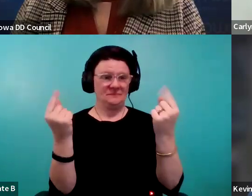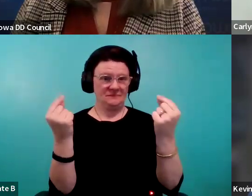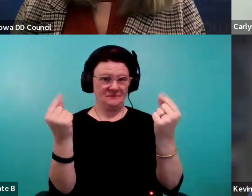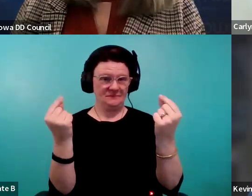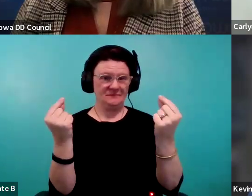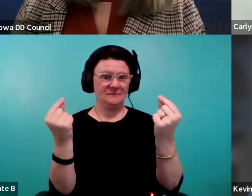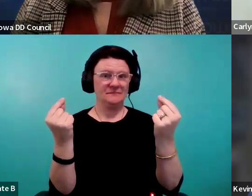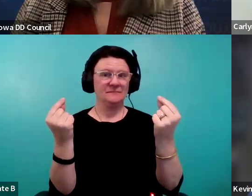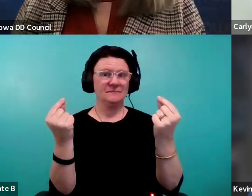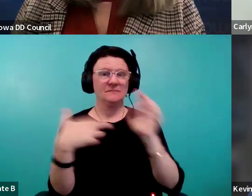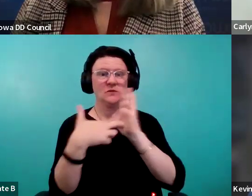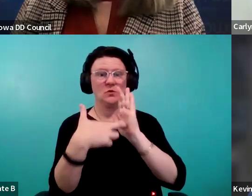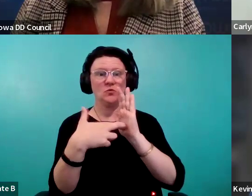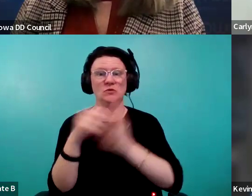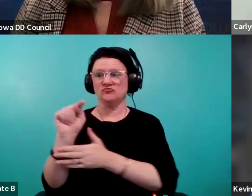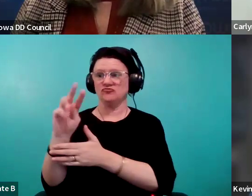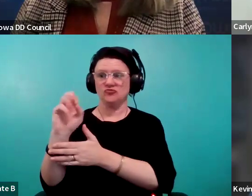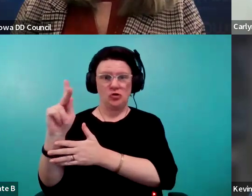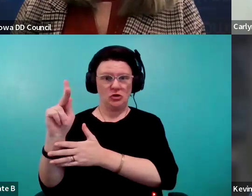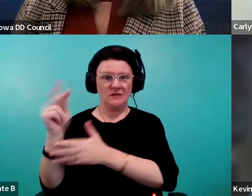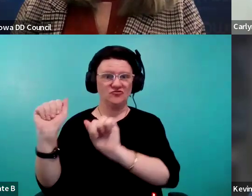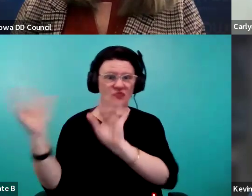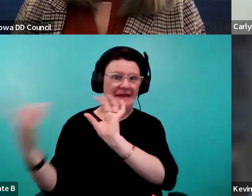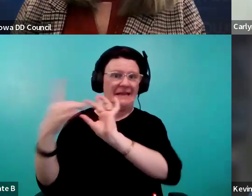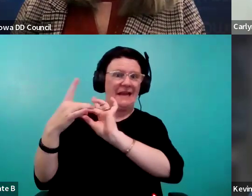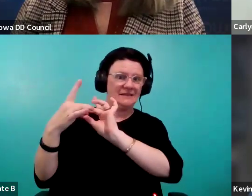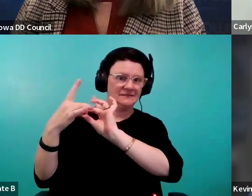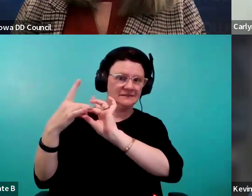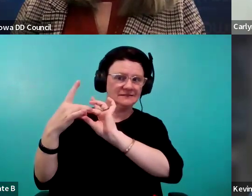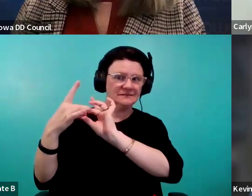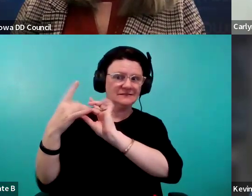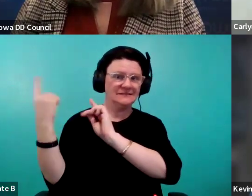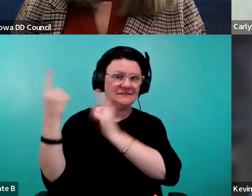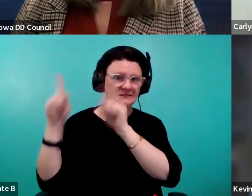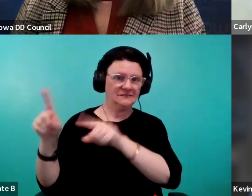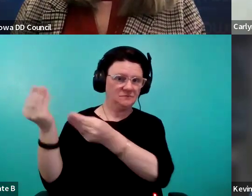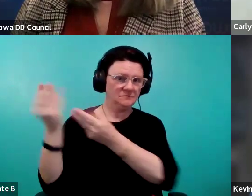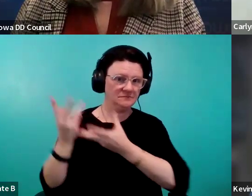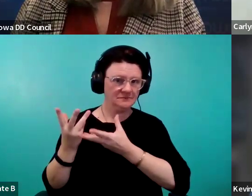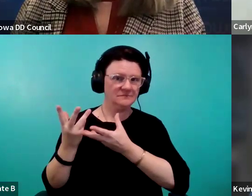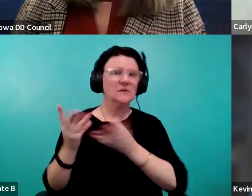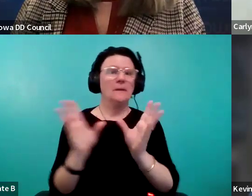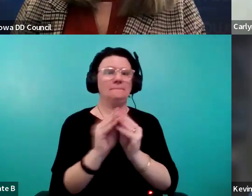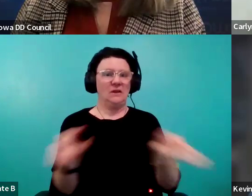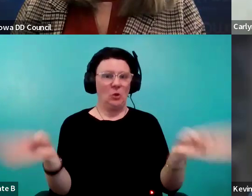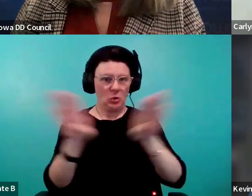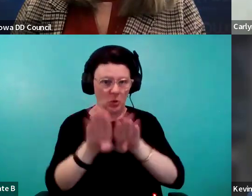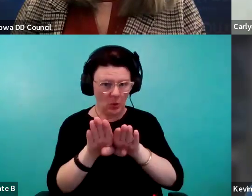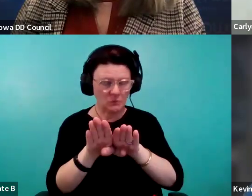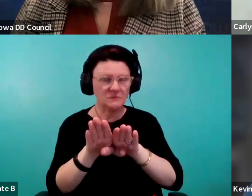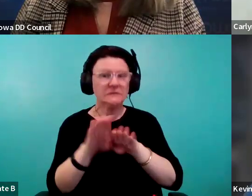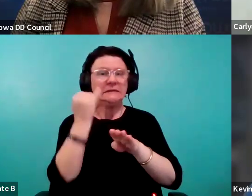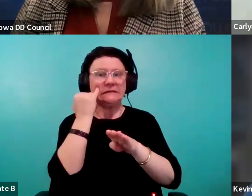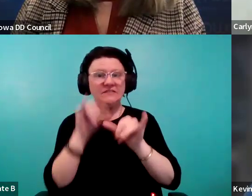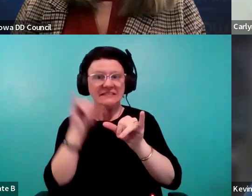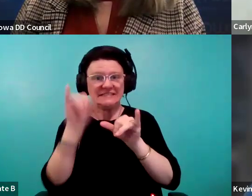because Representative Turk is trying to connect and he had some things he wanted to share, we'll close this meeting. But if you want